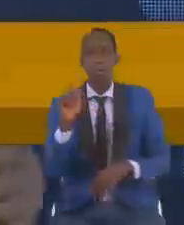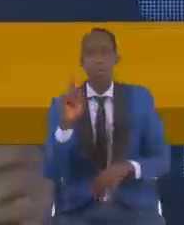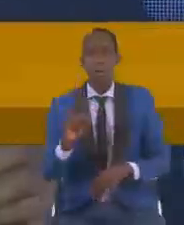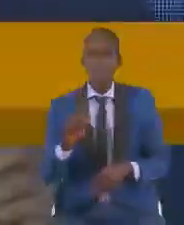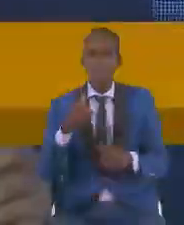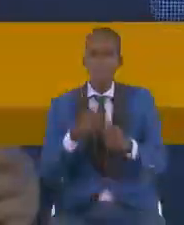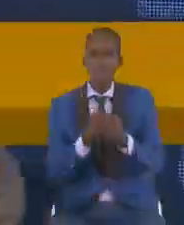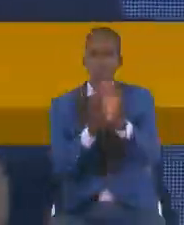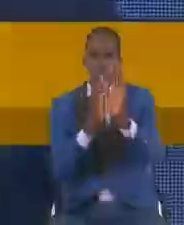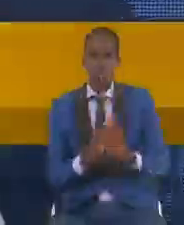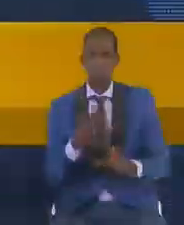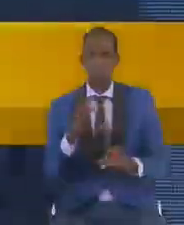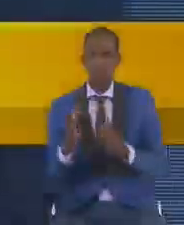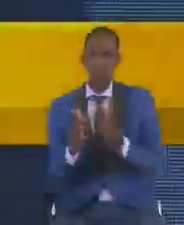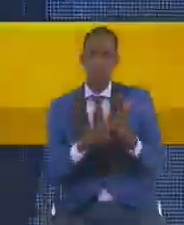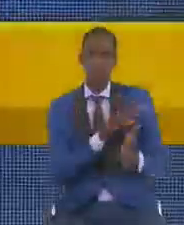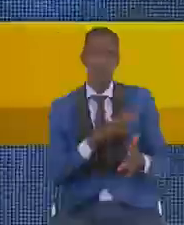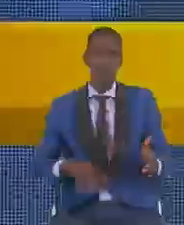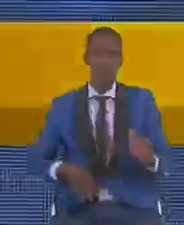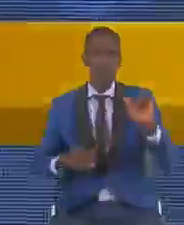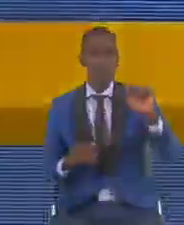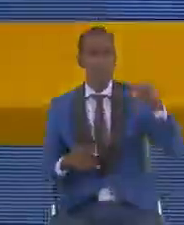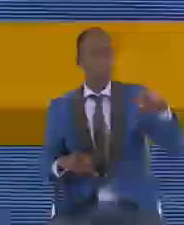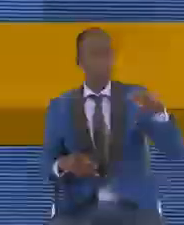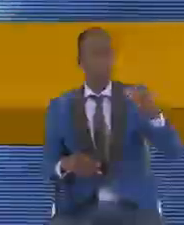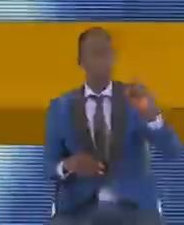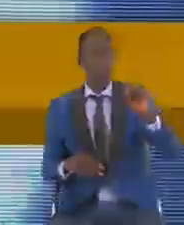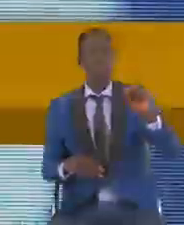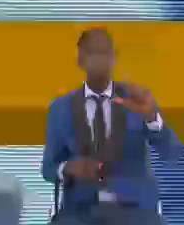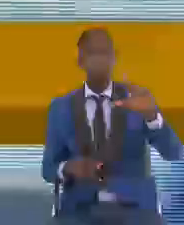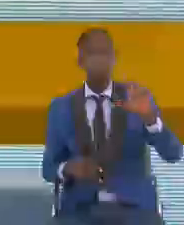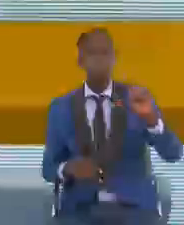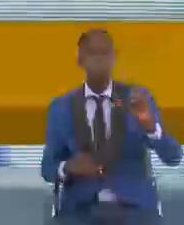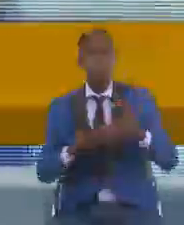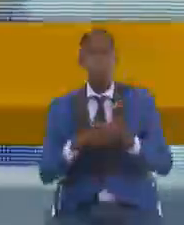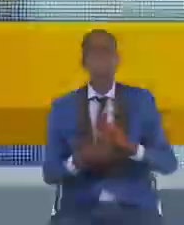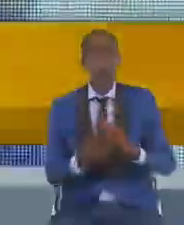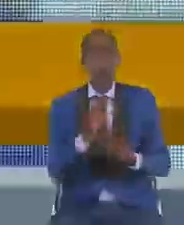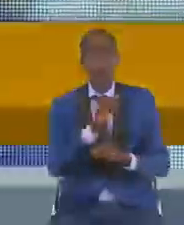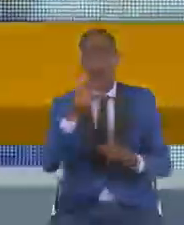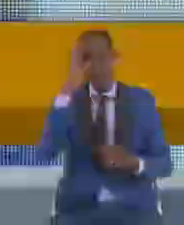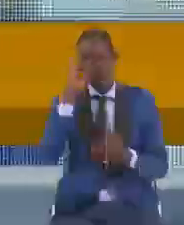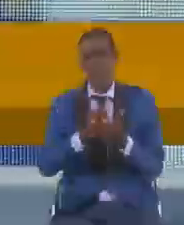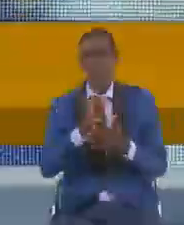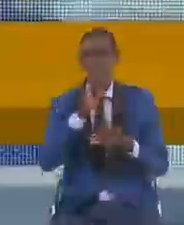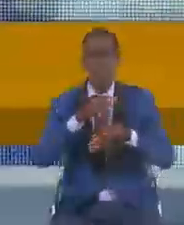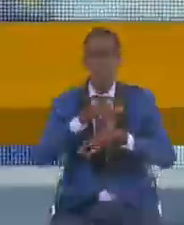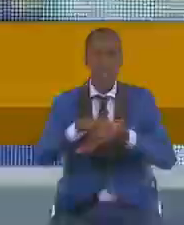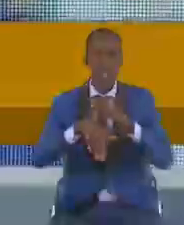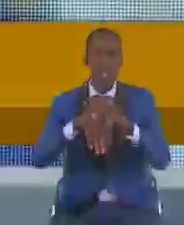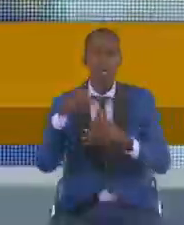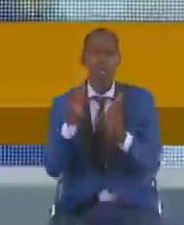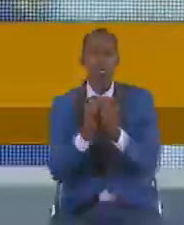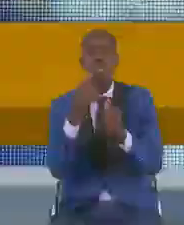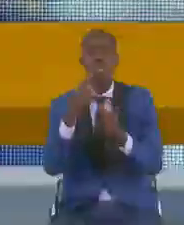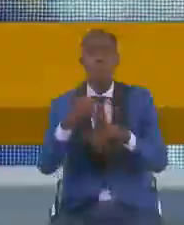Jesus Christ. Apostle means a man that is sent forth with a